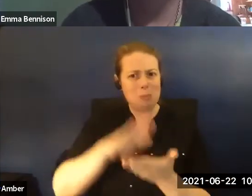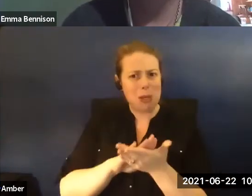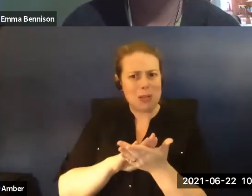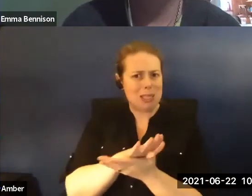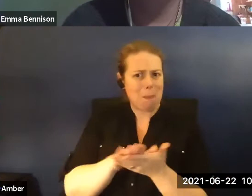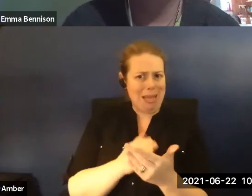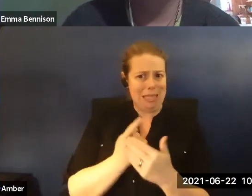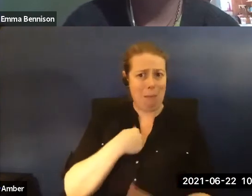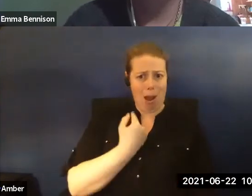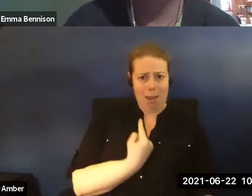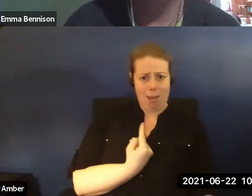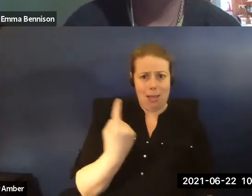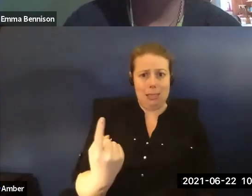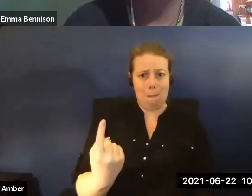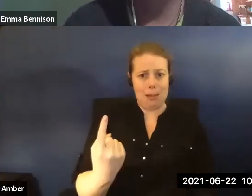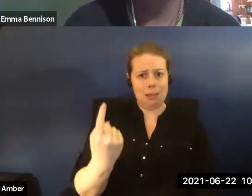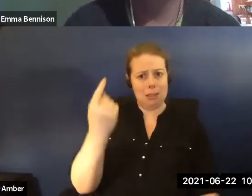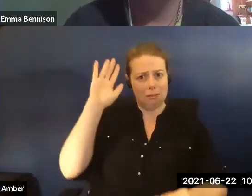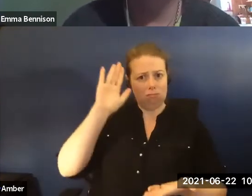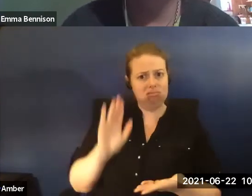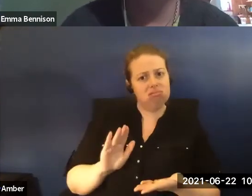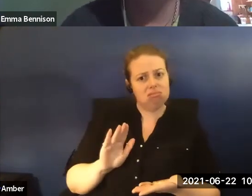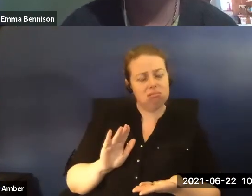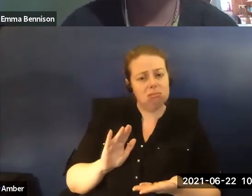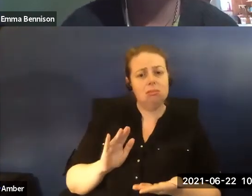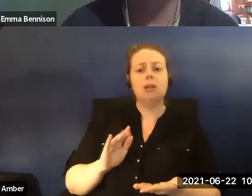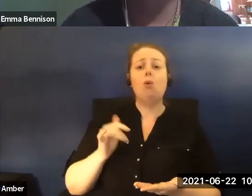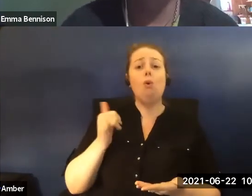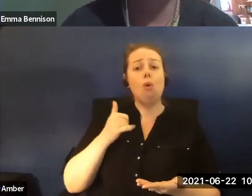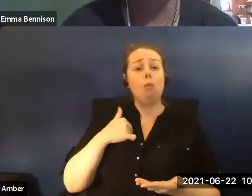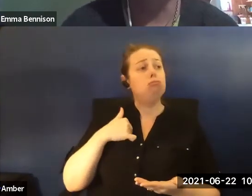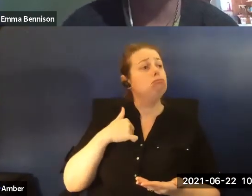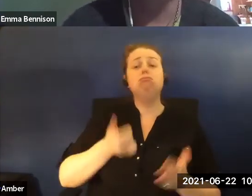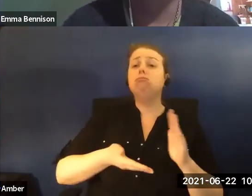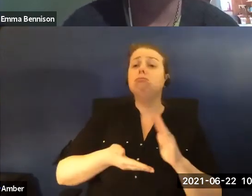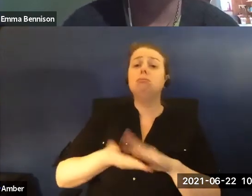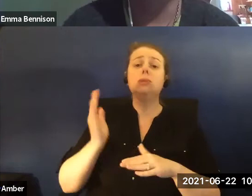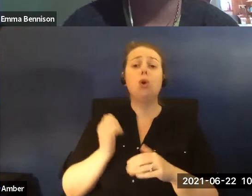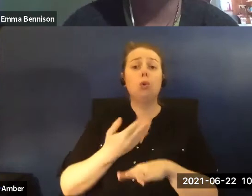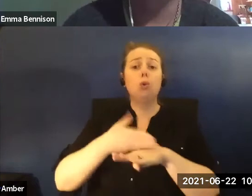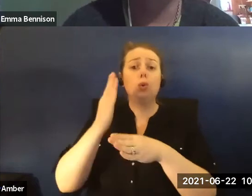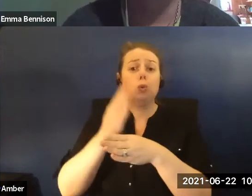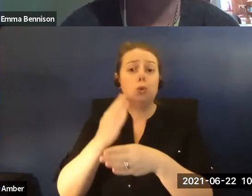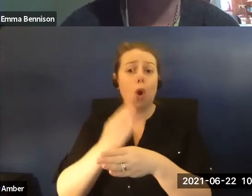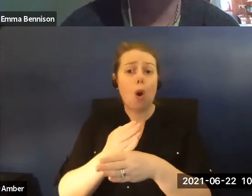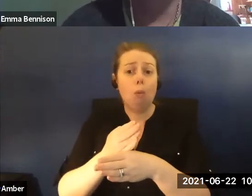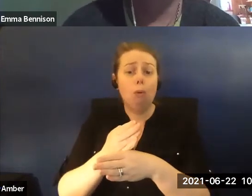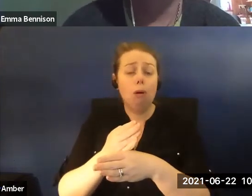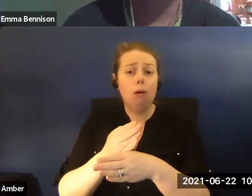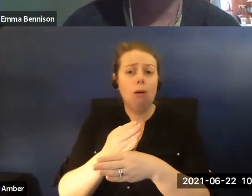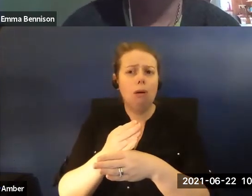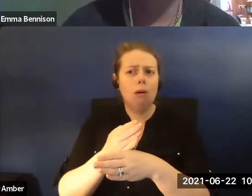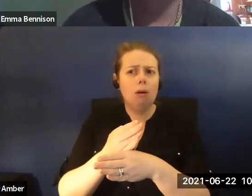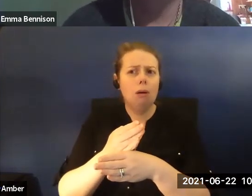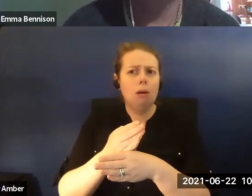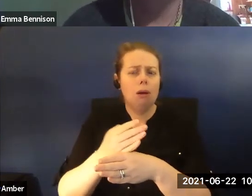and they also, when I go for a new job or people with disabilities go for a job, in the back of their mind, they're going to ask themselves, can I use that technology in that